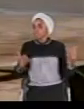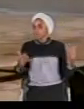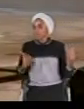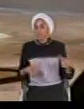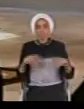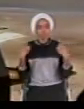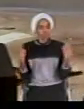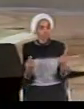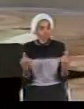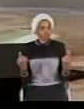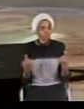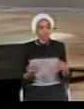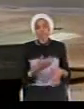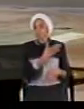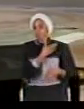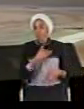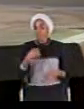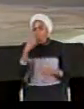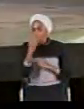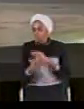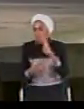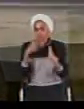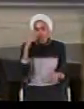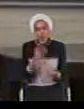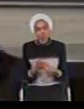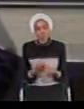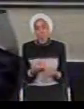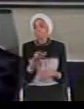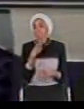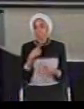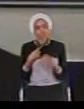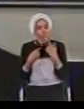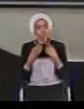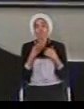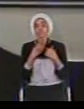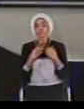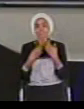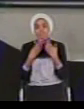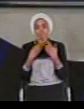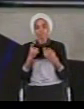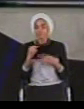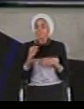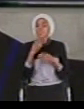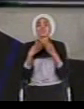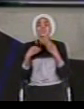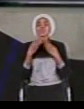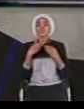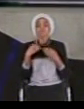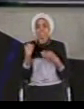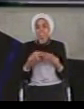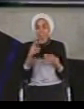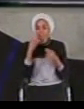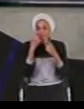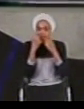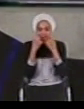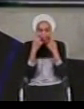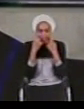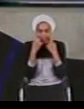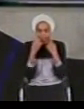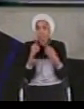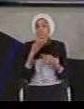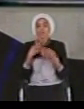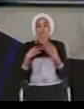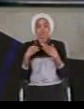ungodliness and worldly lust, the lust of the eyes, the lust of